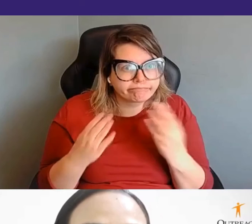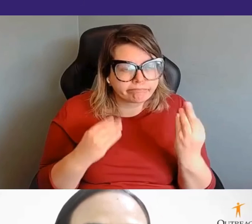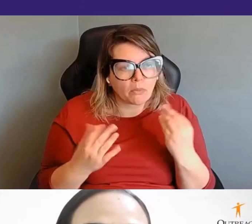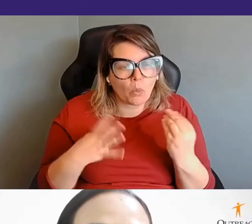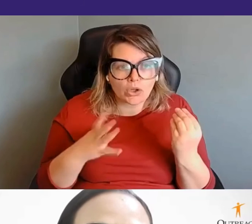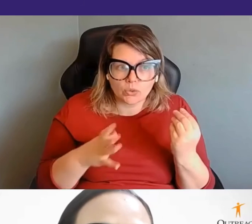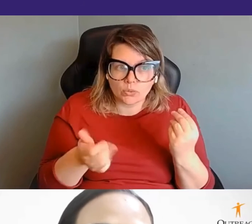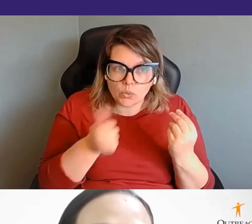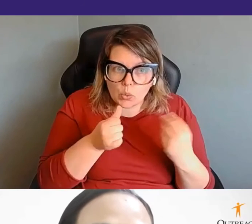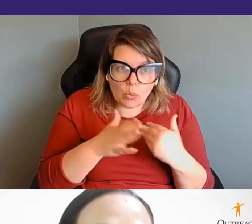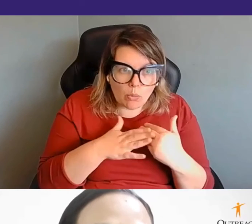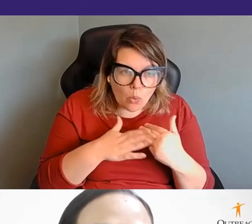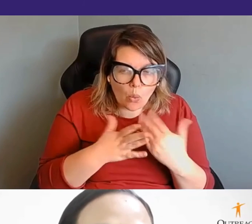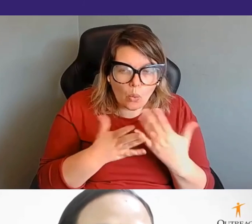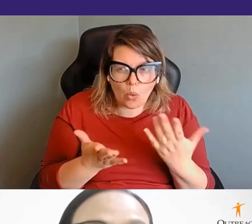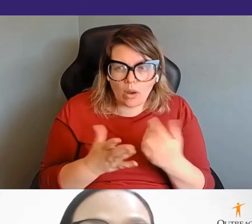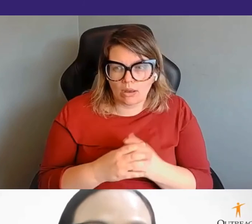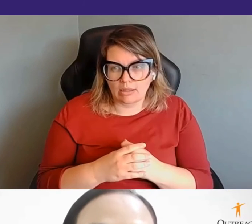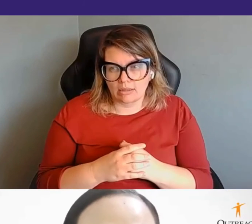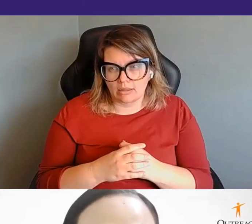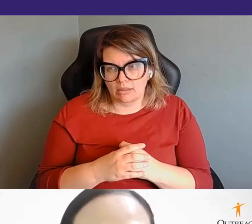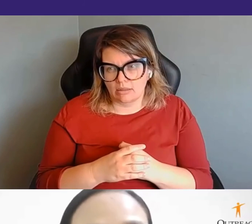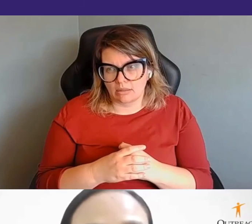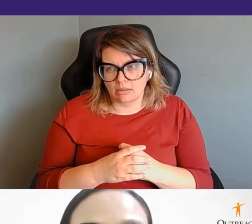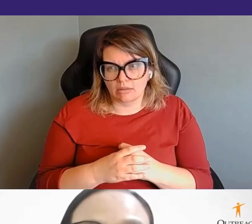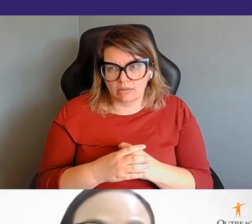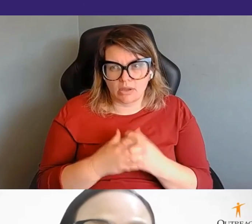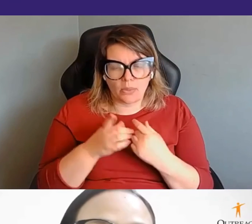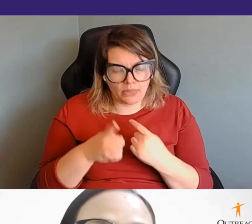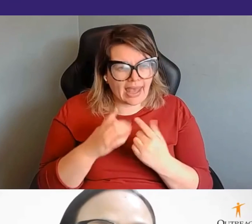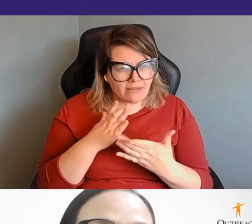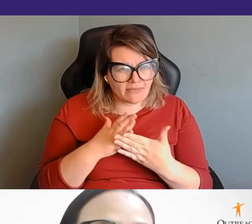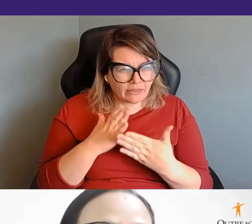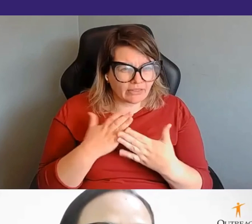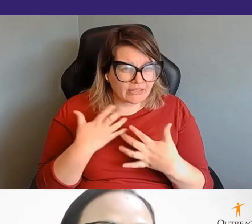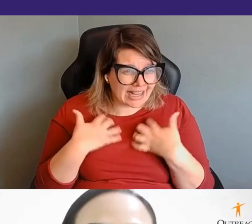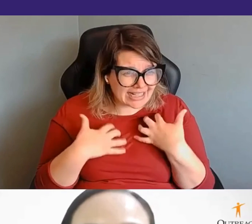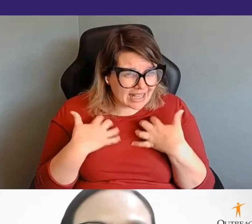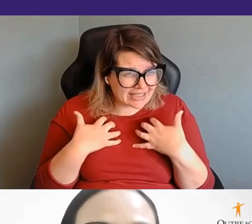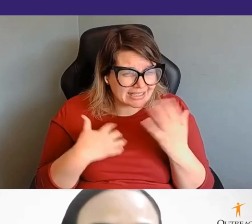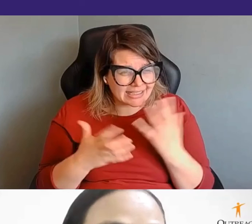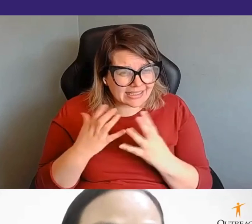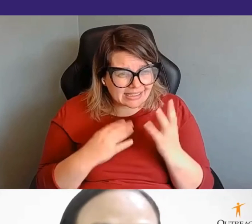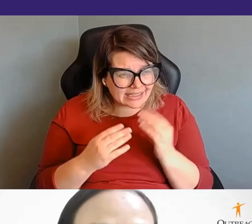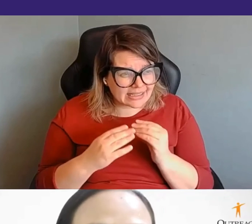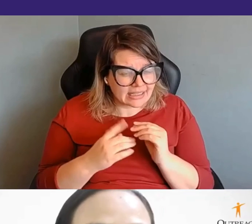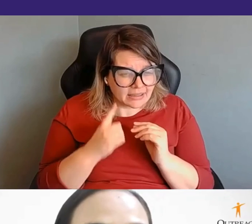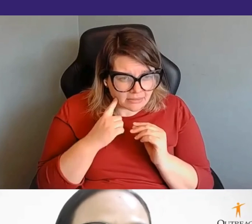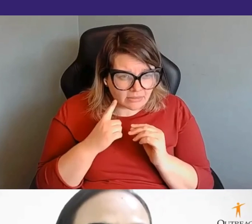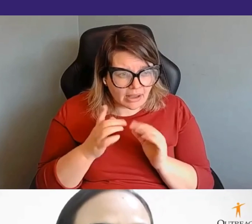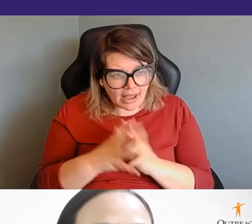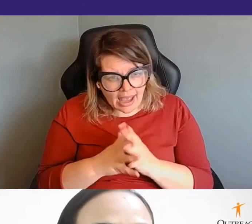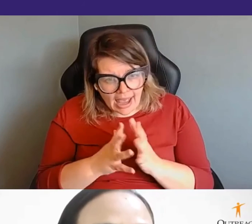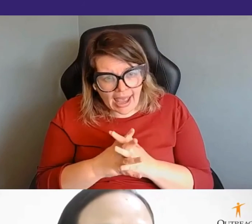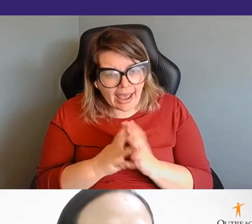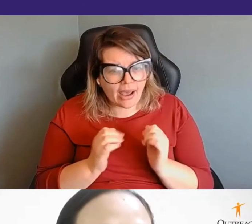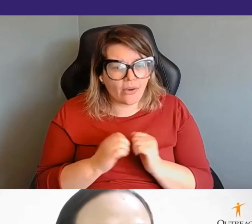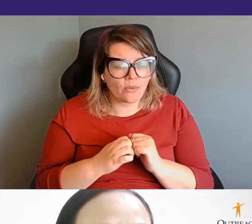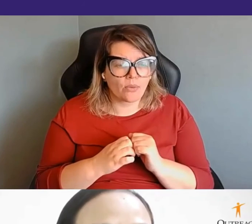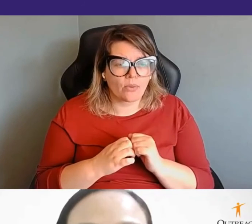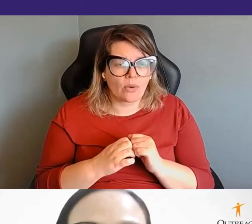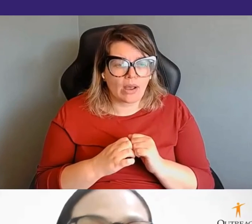and therefore we are, they were very excited when they learned how to use laptop, how